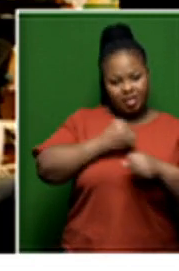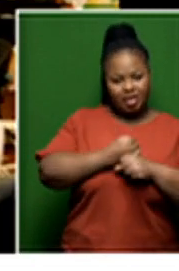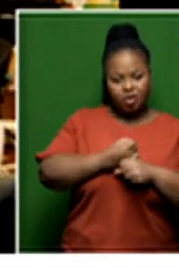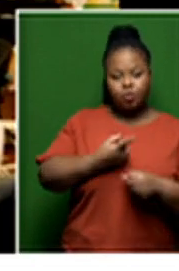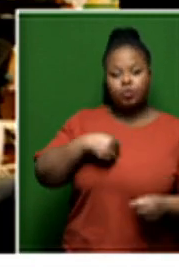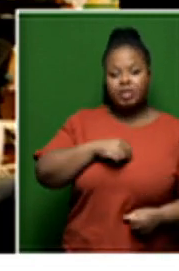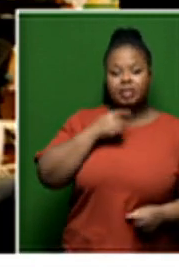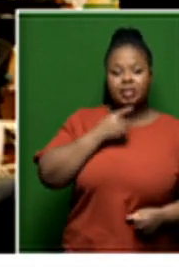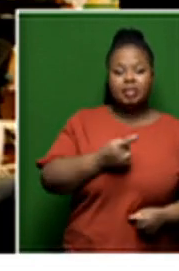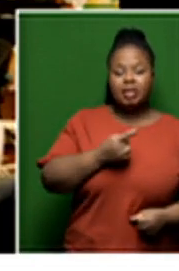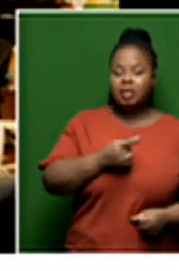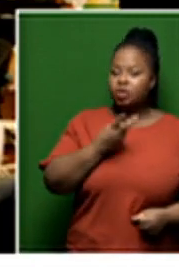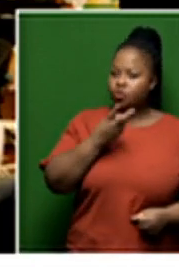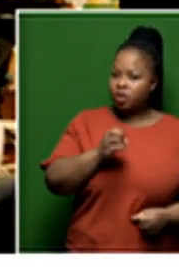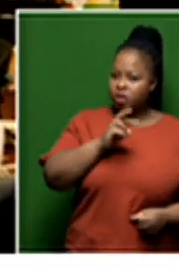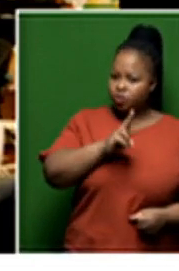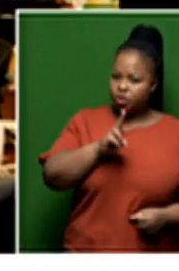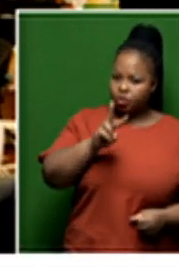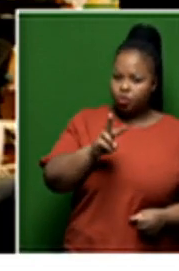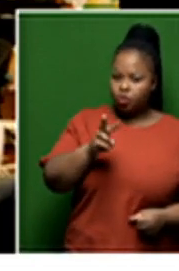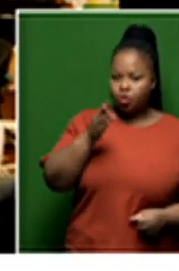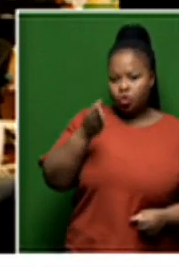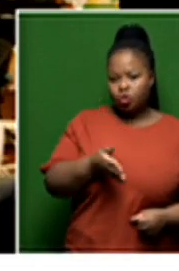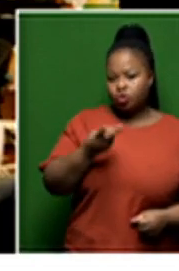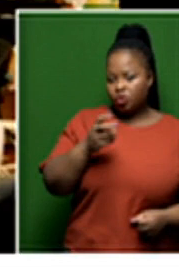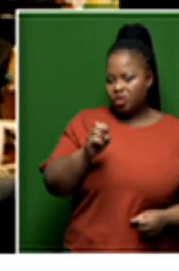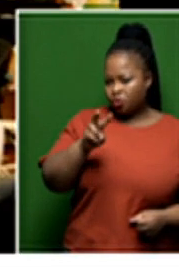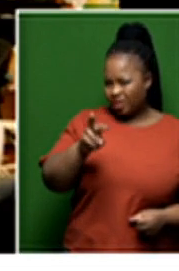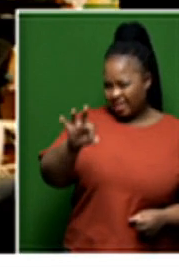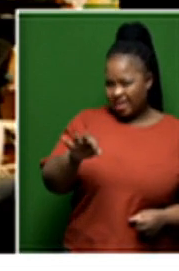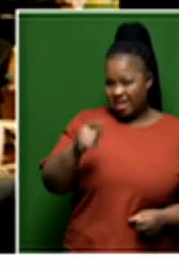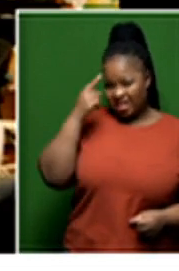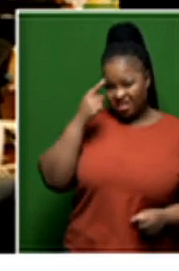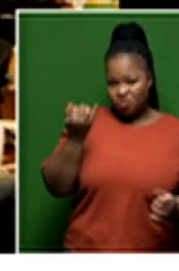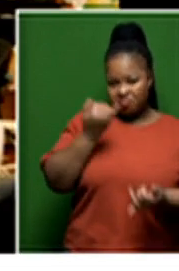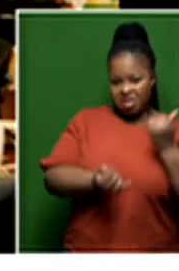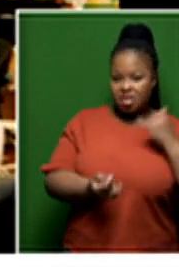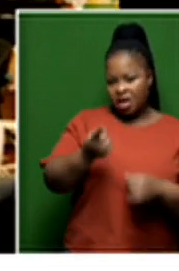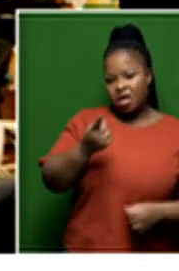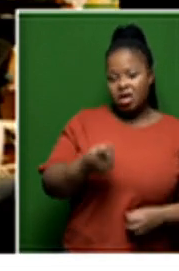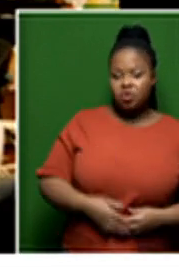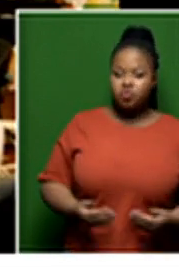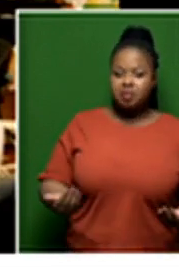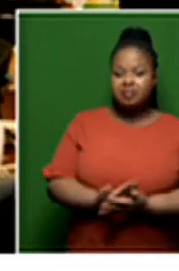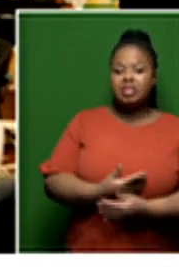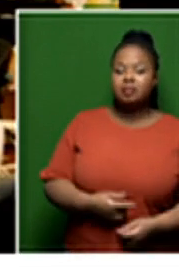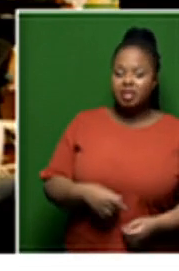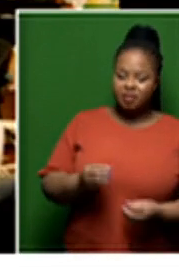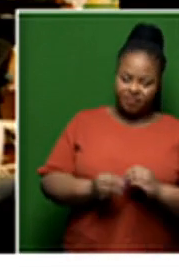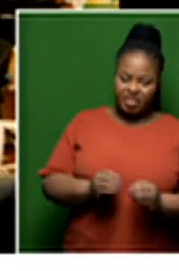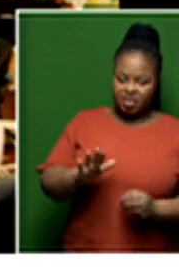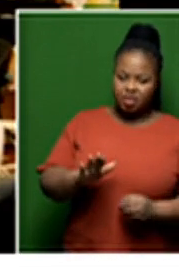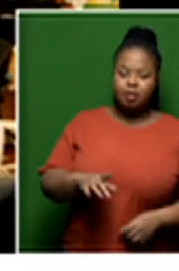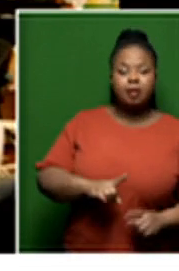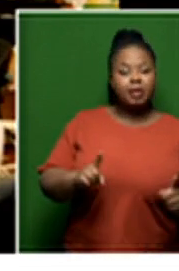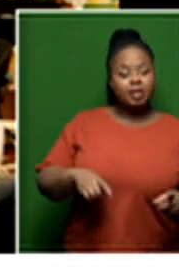2022-2023 is not much next year. I think there was a misreading of what we said there. So we need to correct that first. But second,